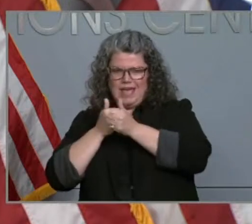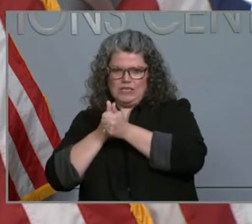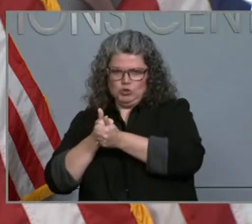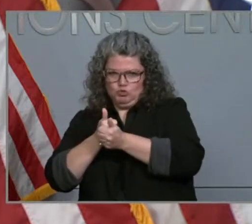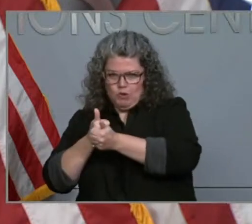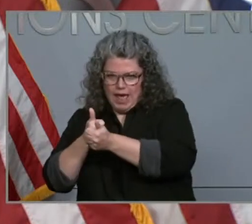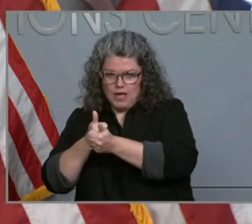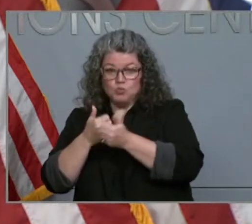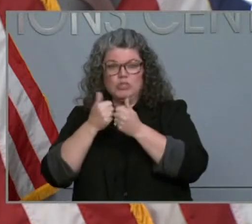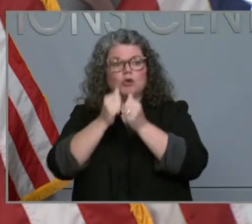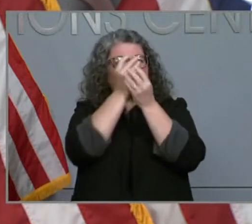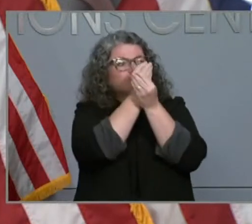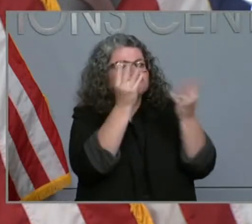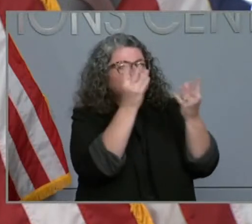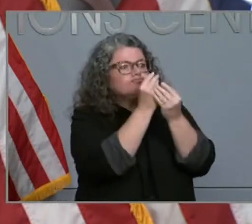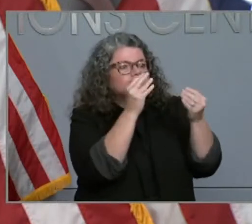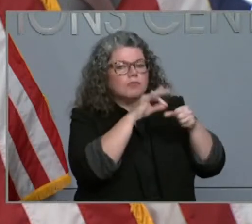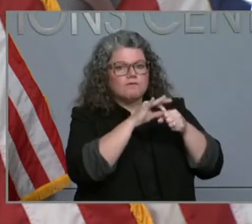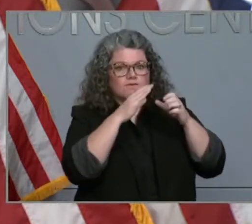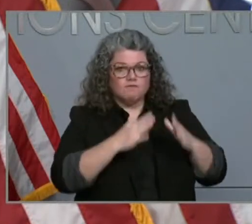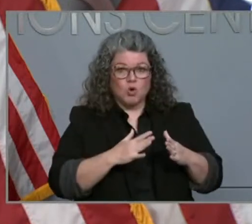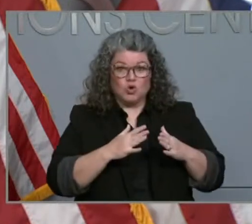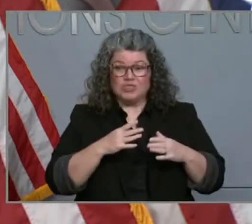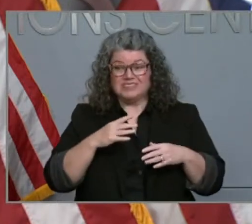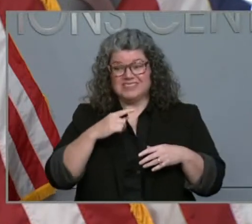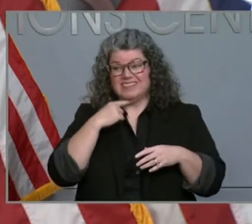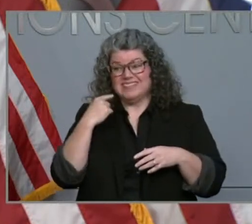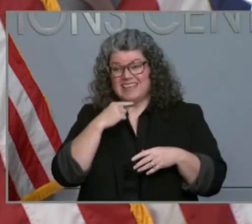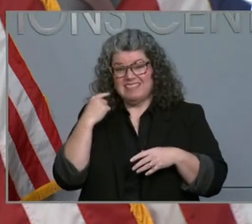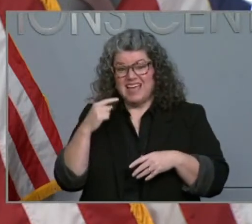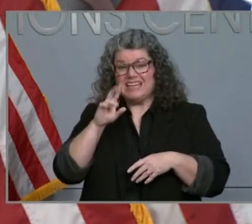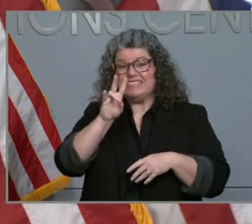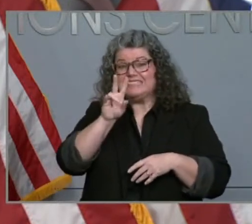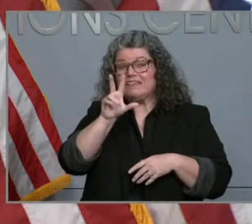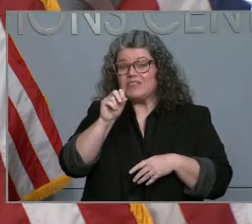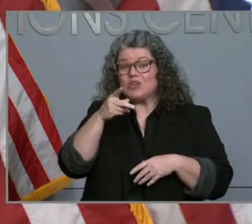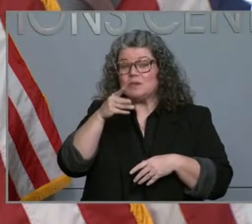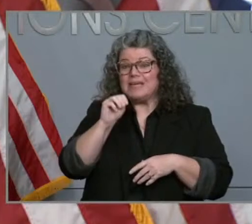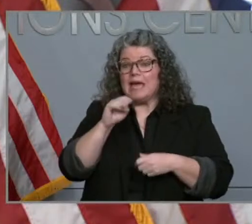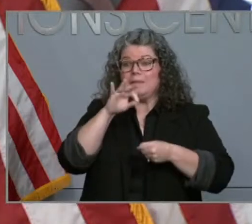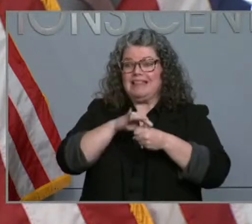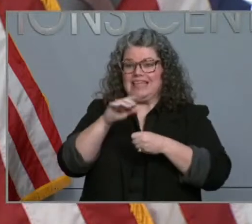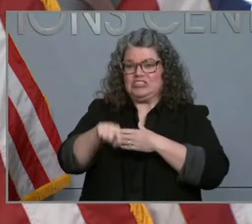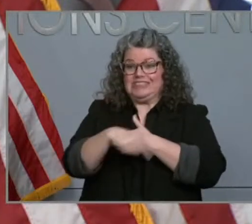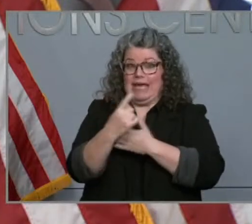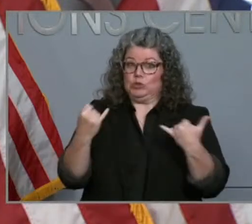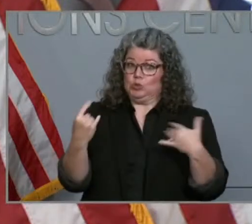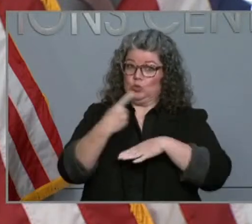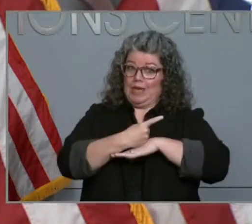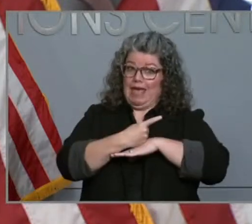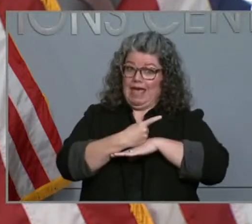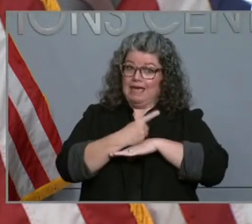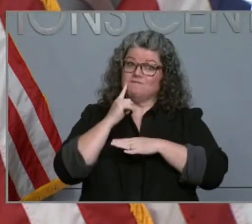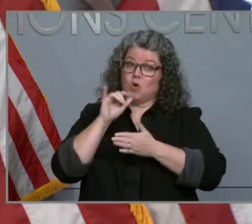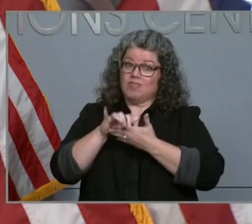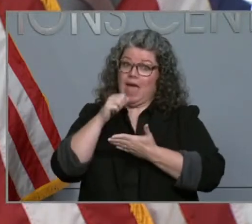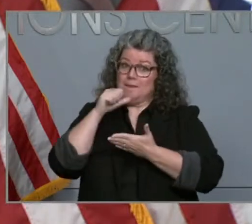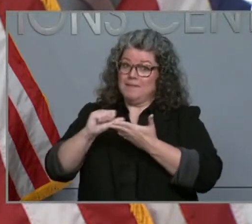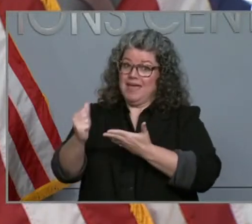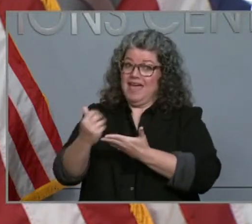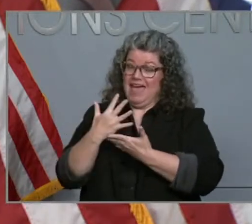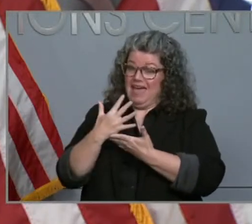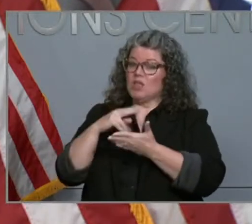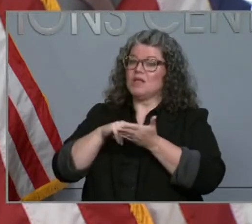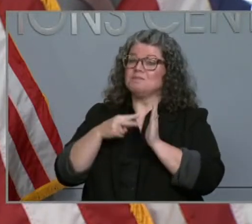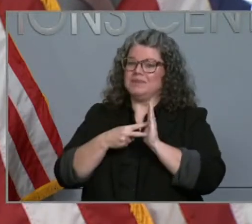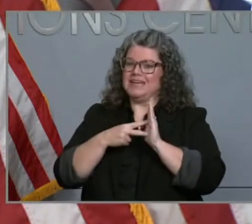try to get the word out to voters that, the deadline is 7:30 p.m. election day today, and that they may